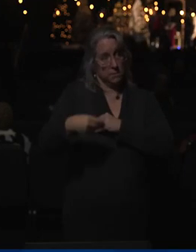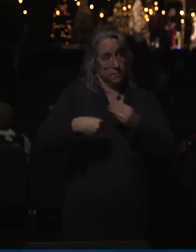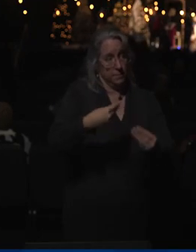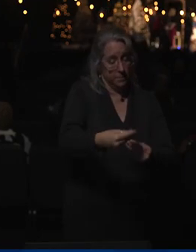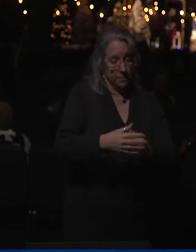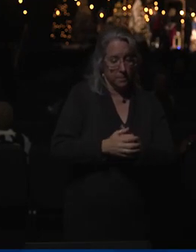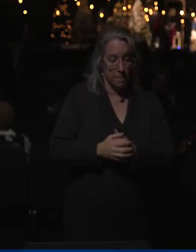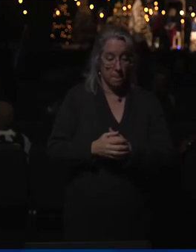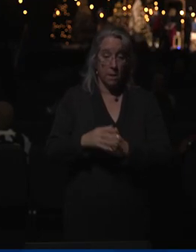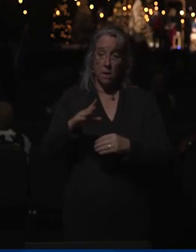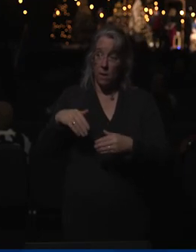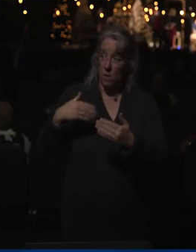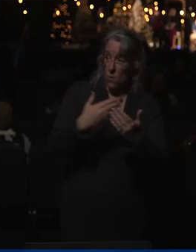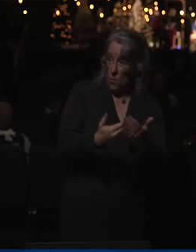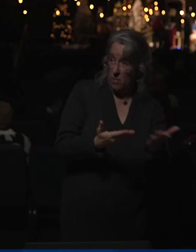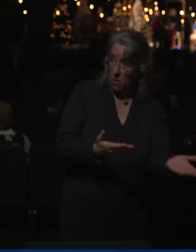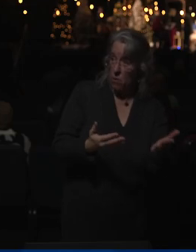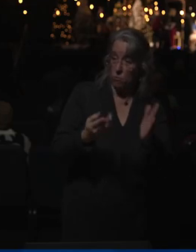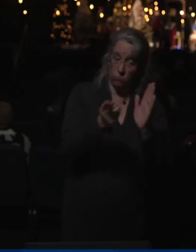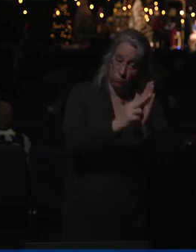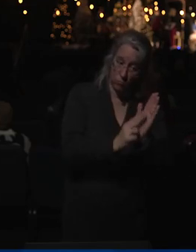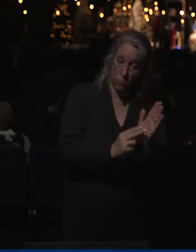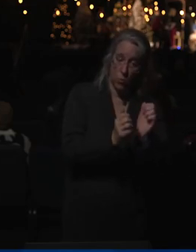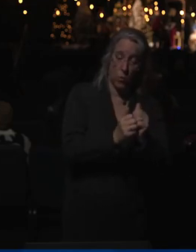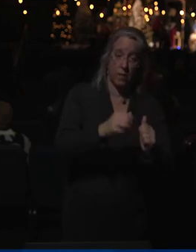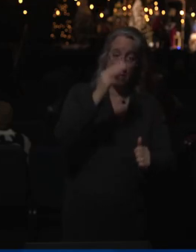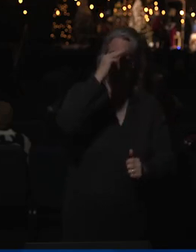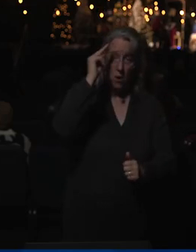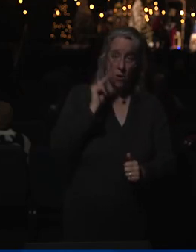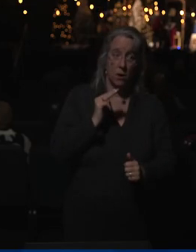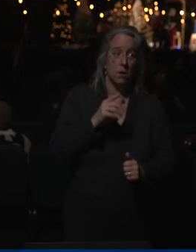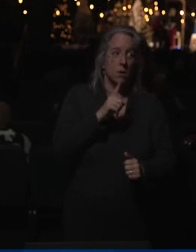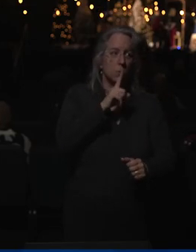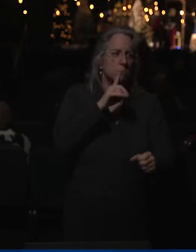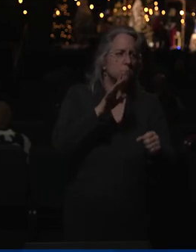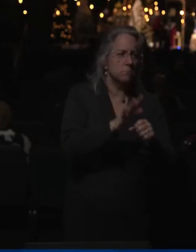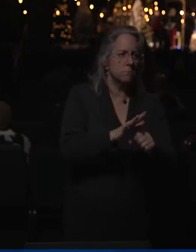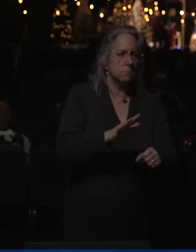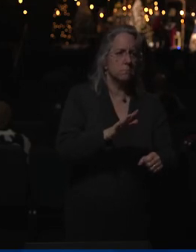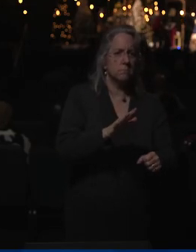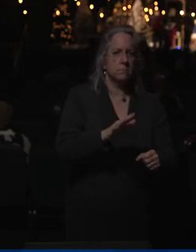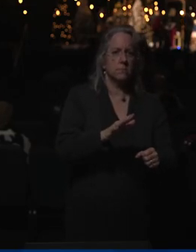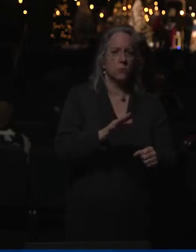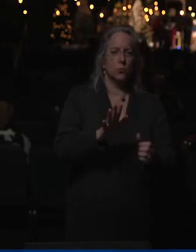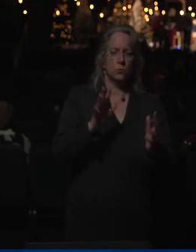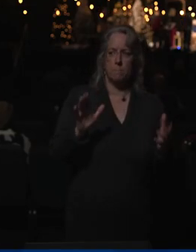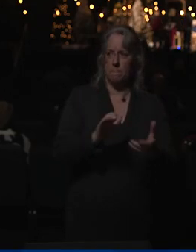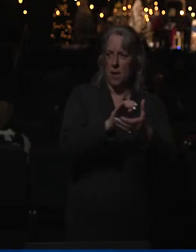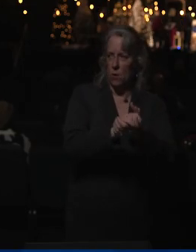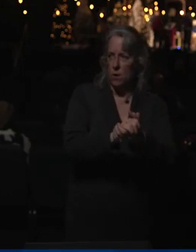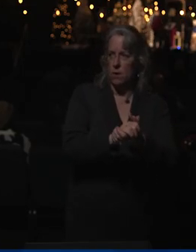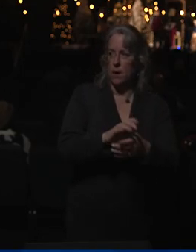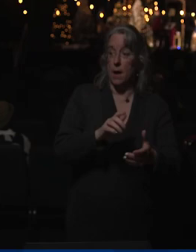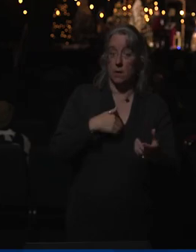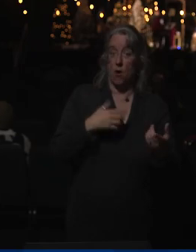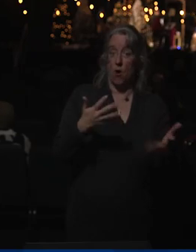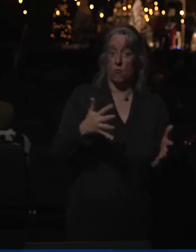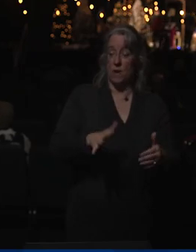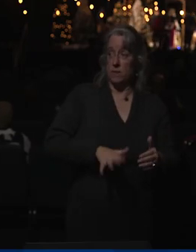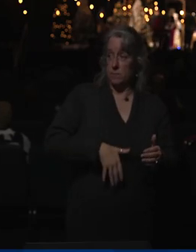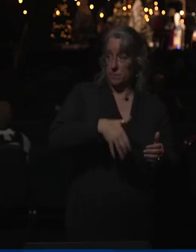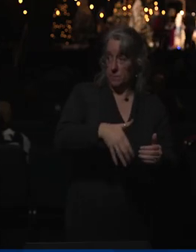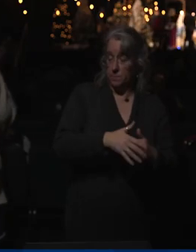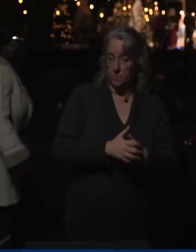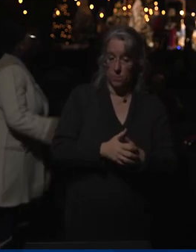there to register with Mary, who was pledged to be married to him and was expecting a child. While they were